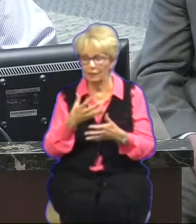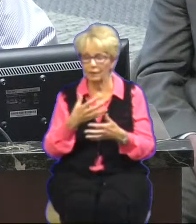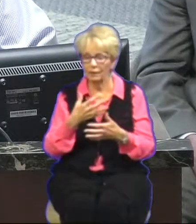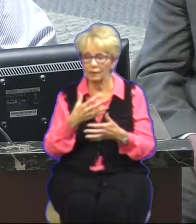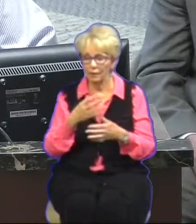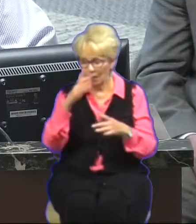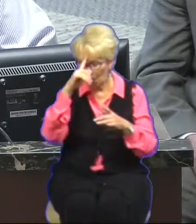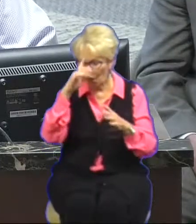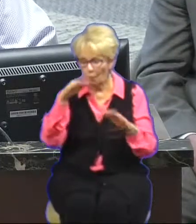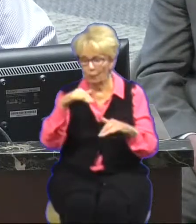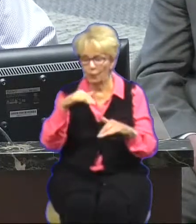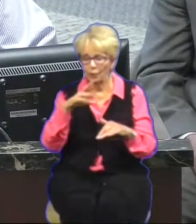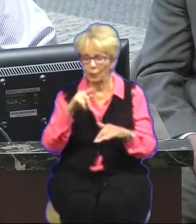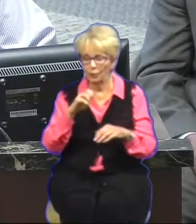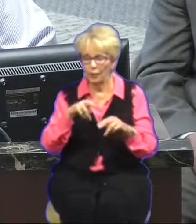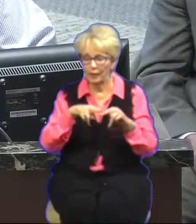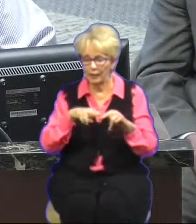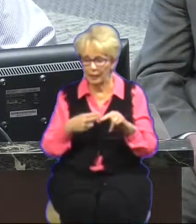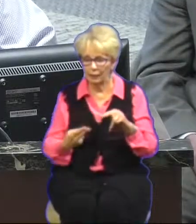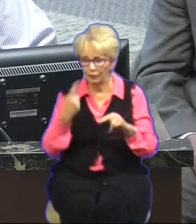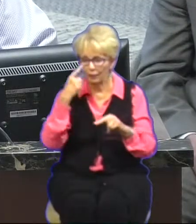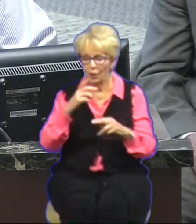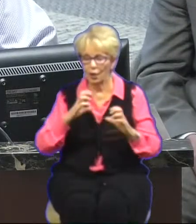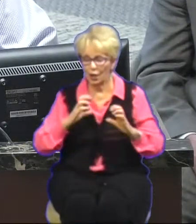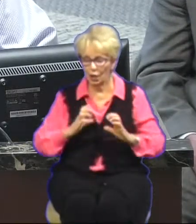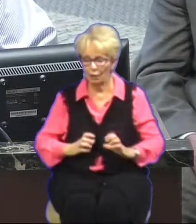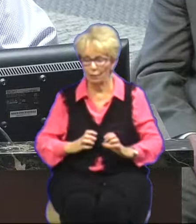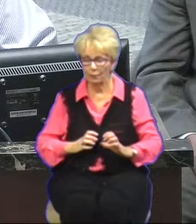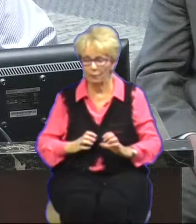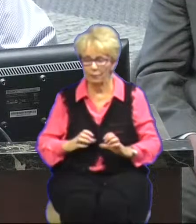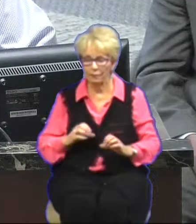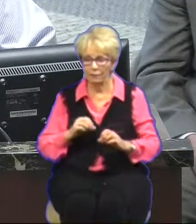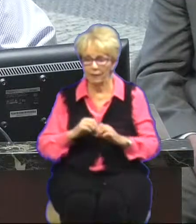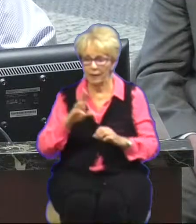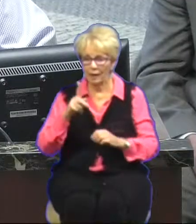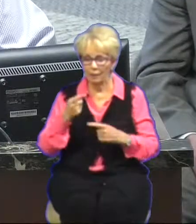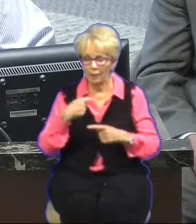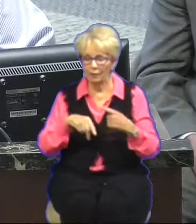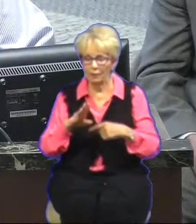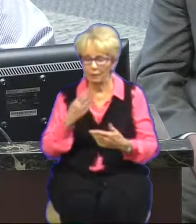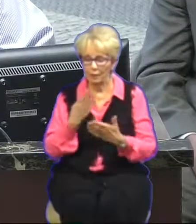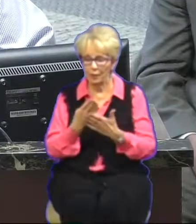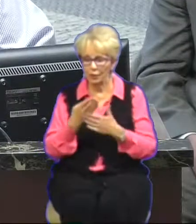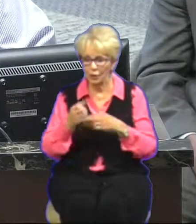in hopes of a rate decrease for the customers in your upcoming budget year.